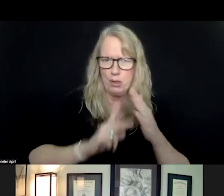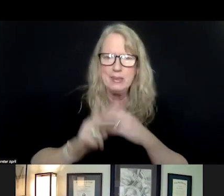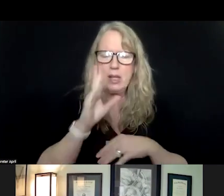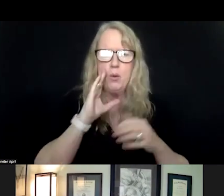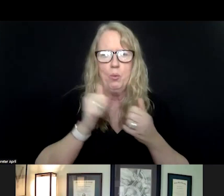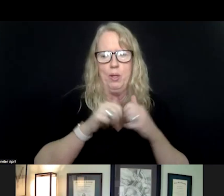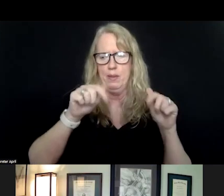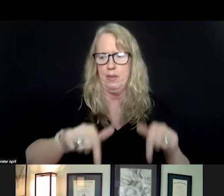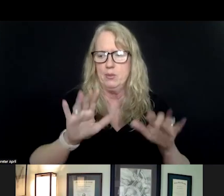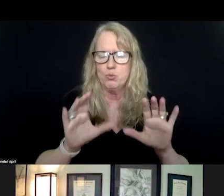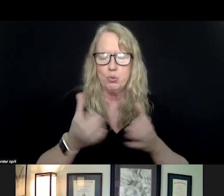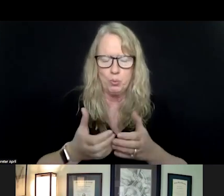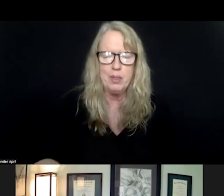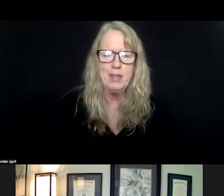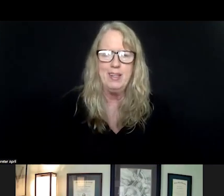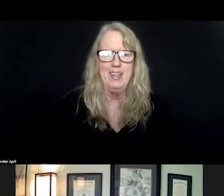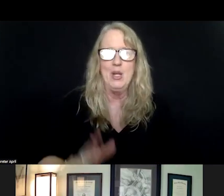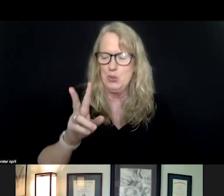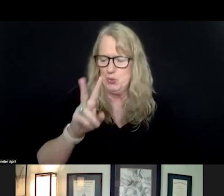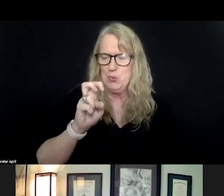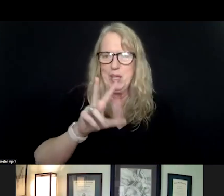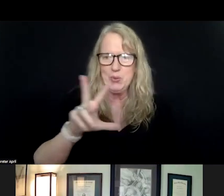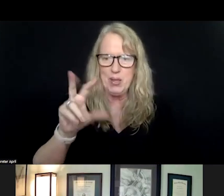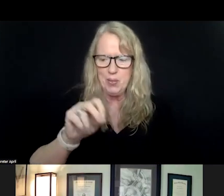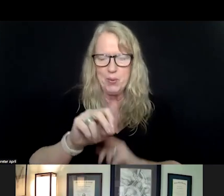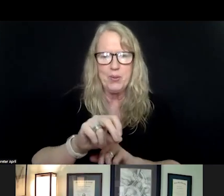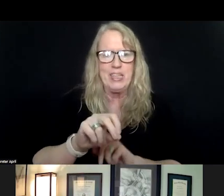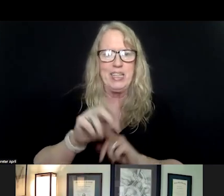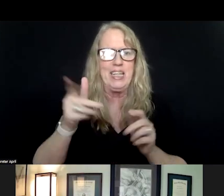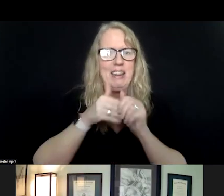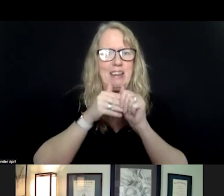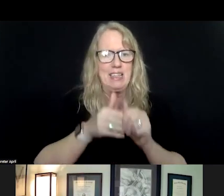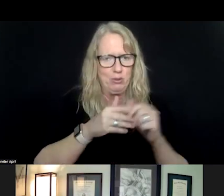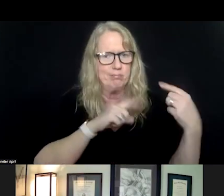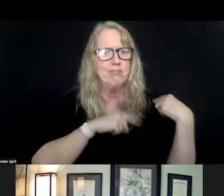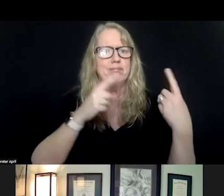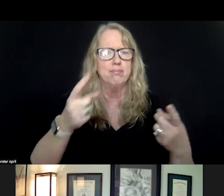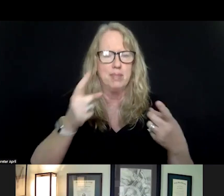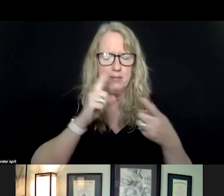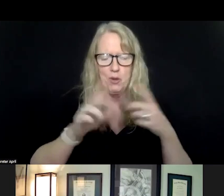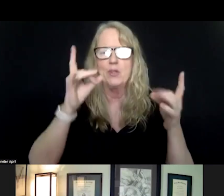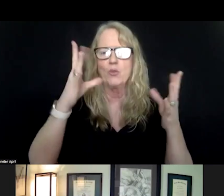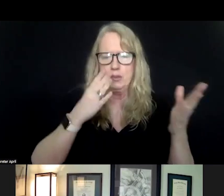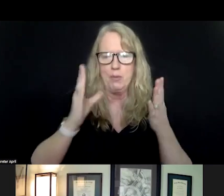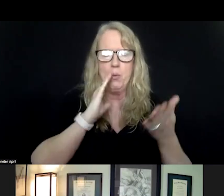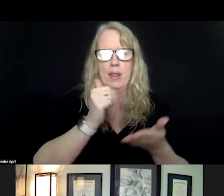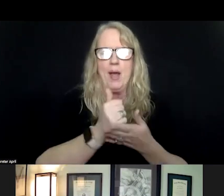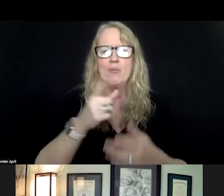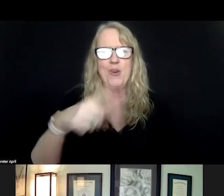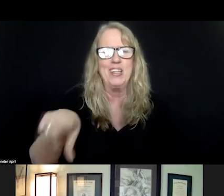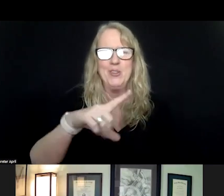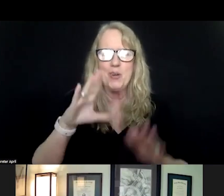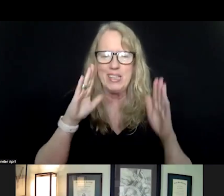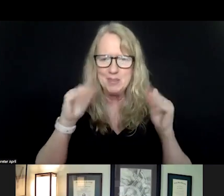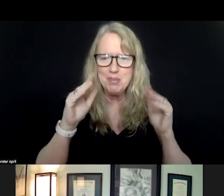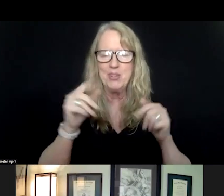this group of 230 leaders from across the country working on crisis services. It's really helpful to hear your all's experience